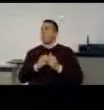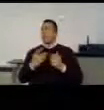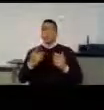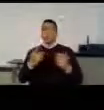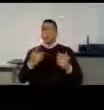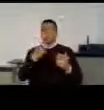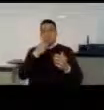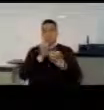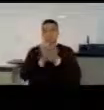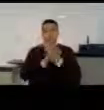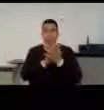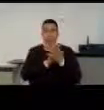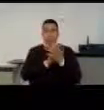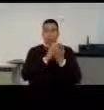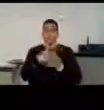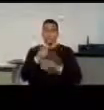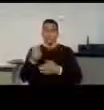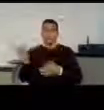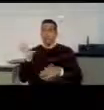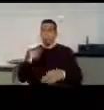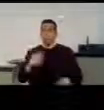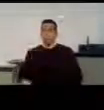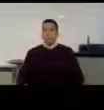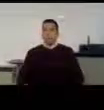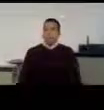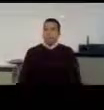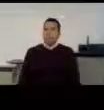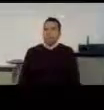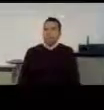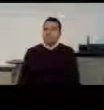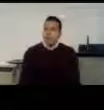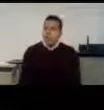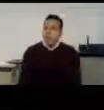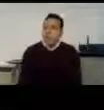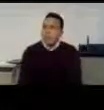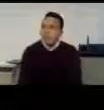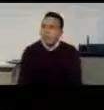with round of applause for our fabulous